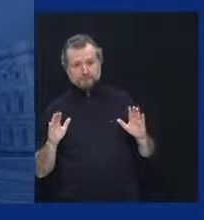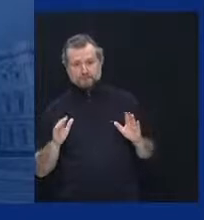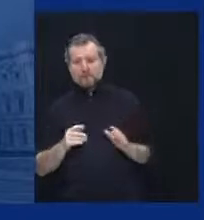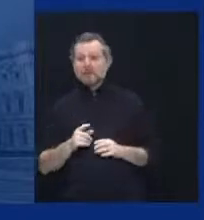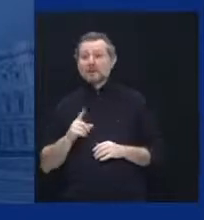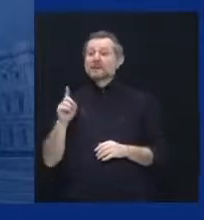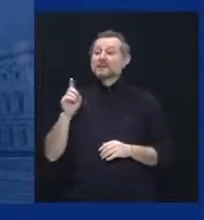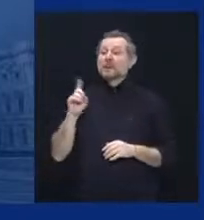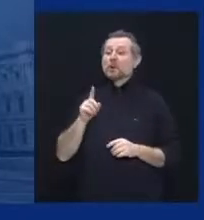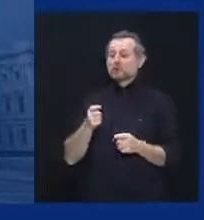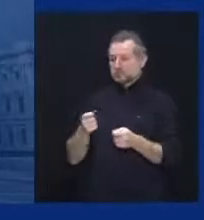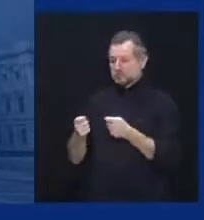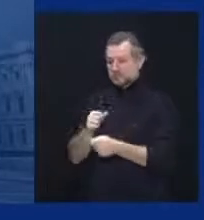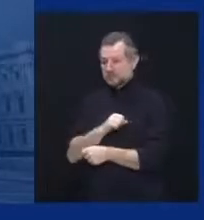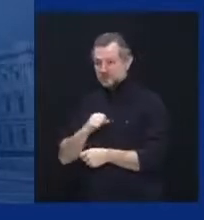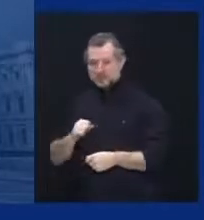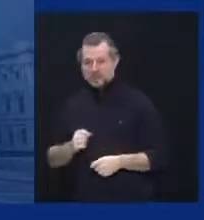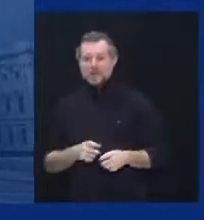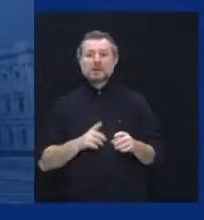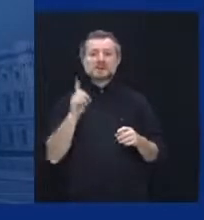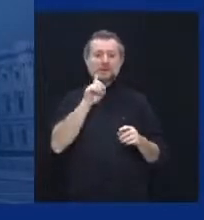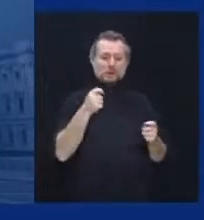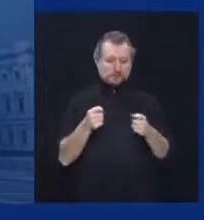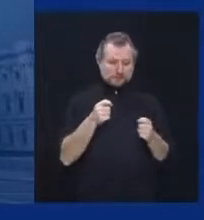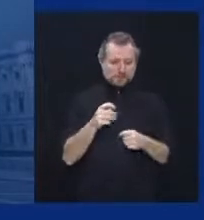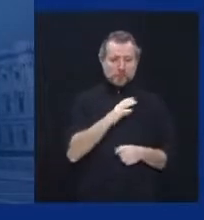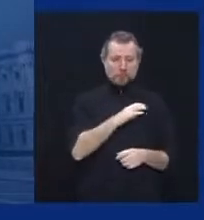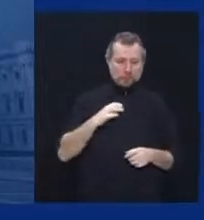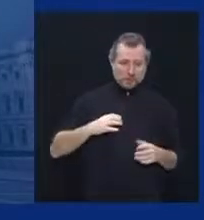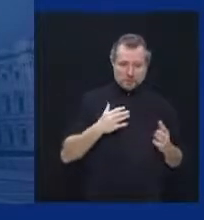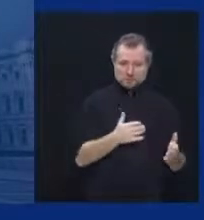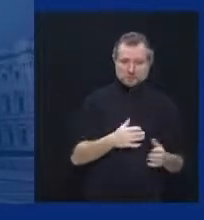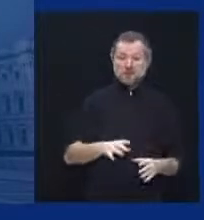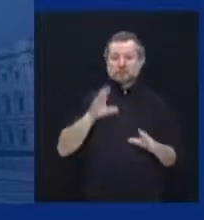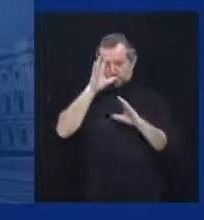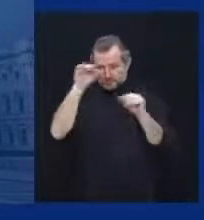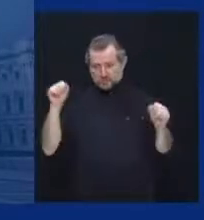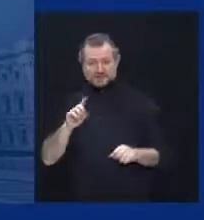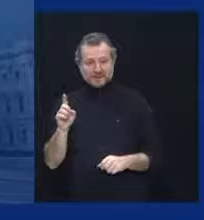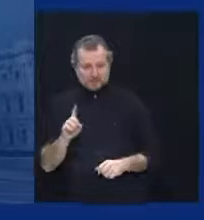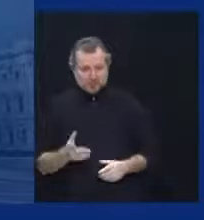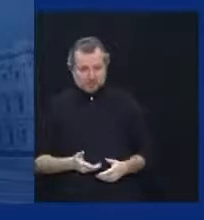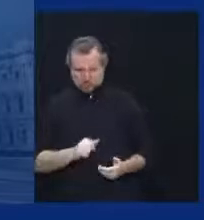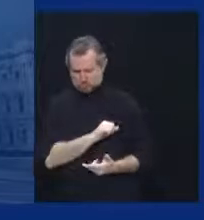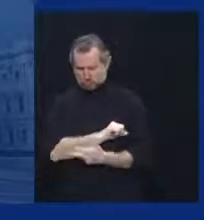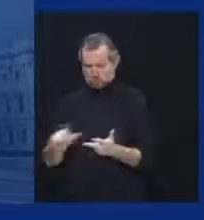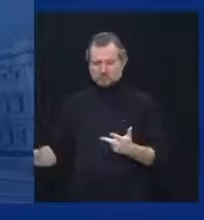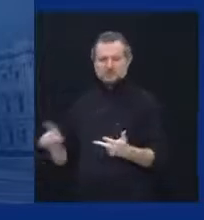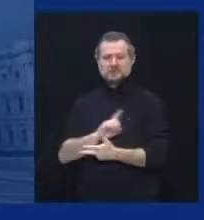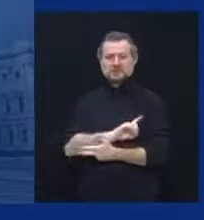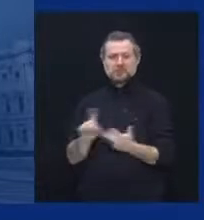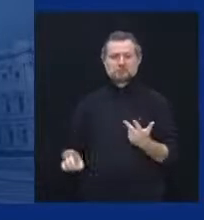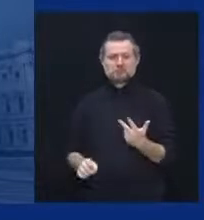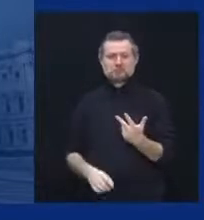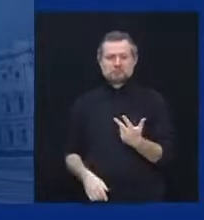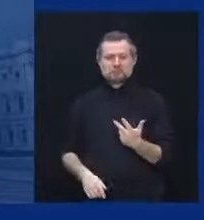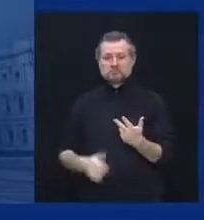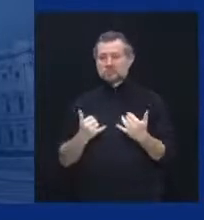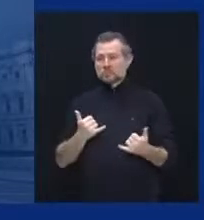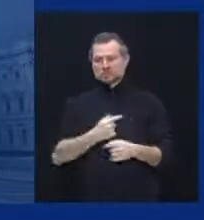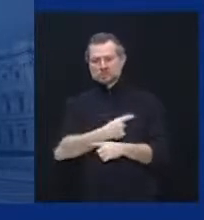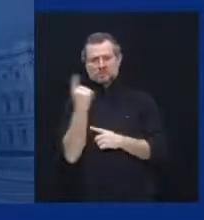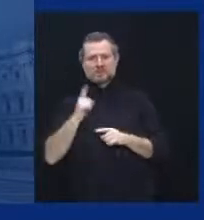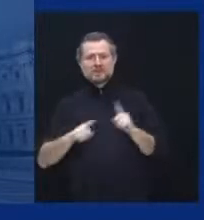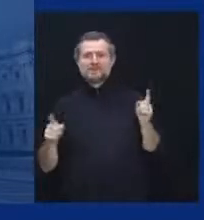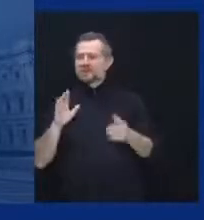Senate. Democrats control the House. We have a Democratic president. This is a different time in history. There is no